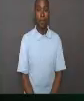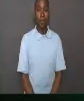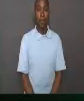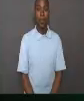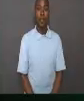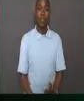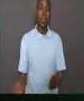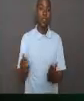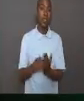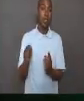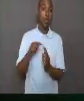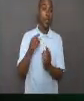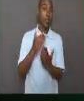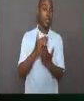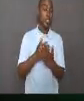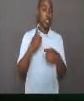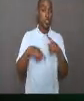Let's get back to our lesson.